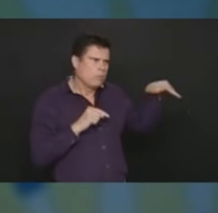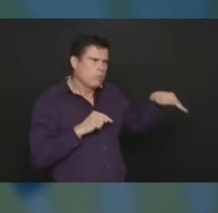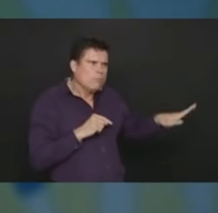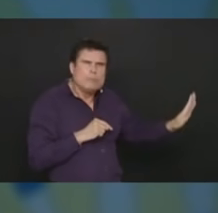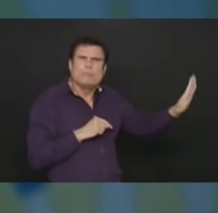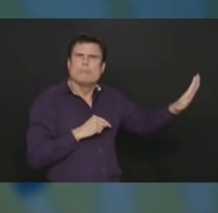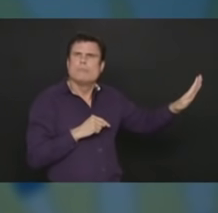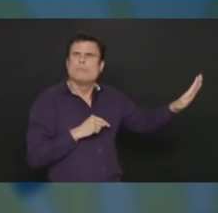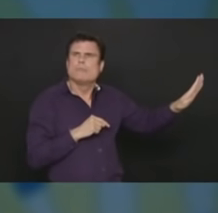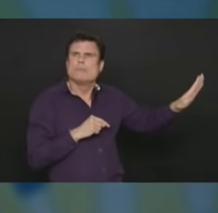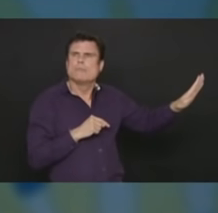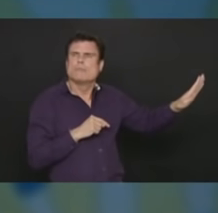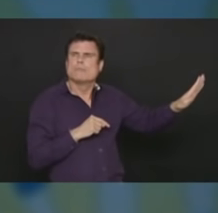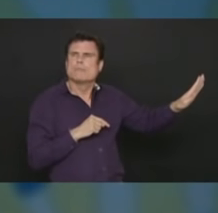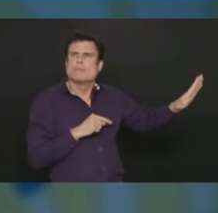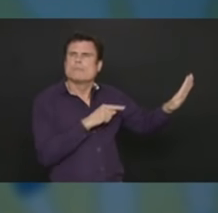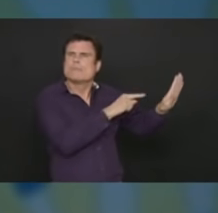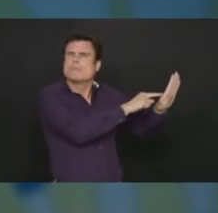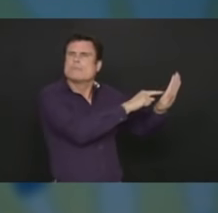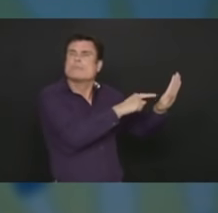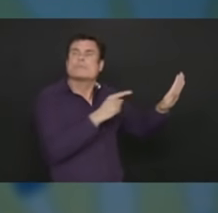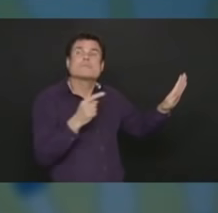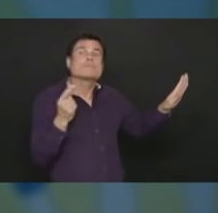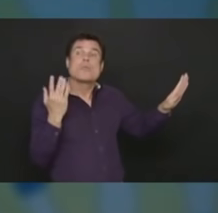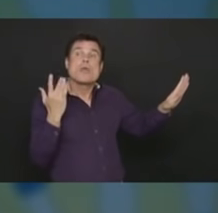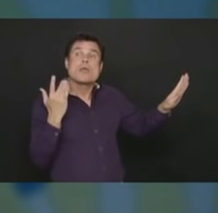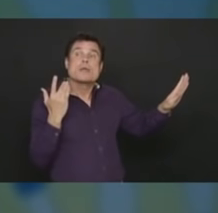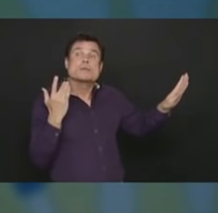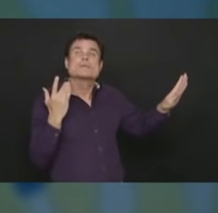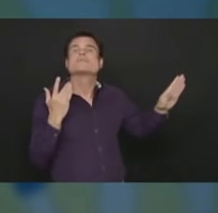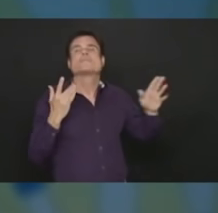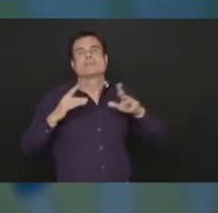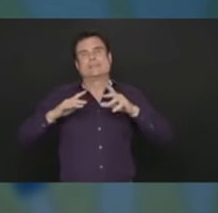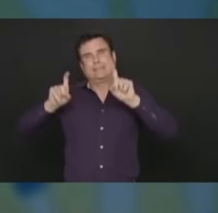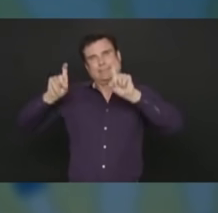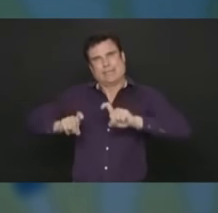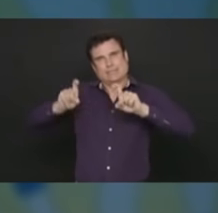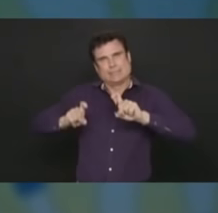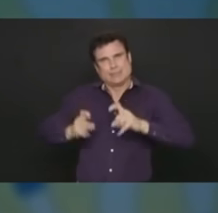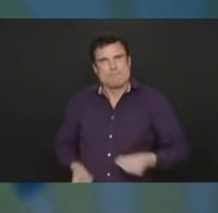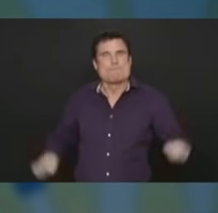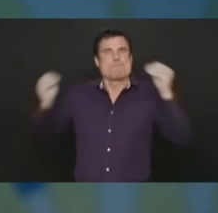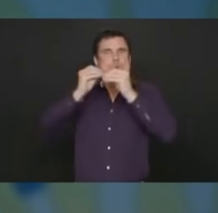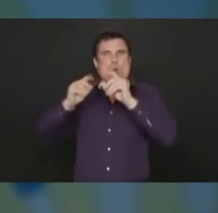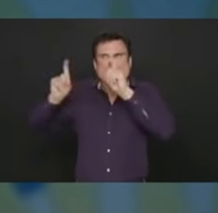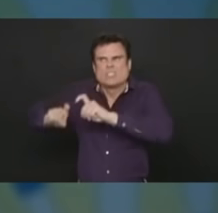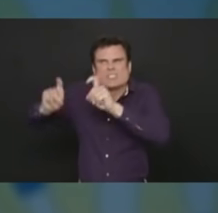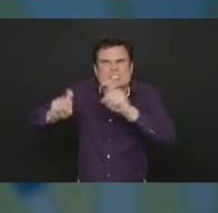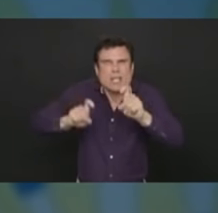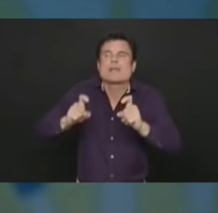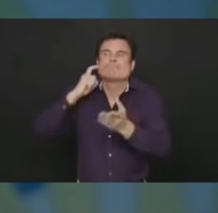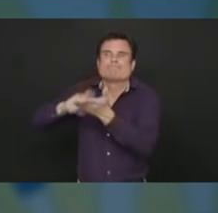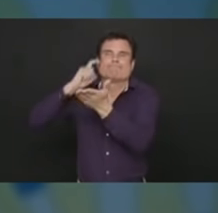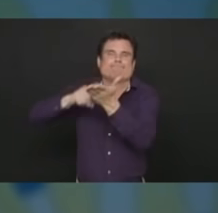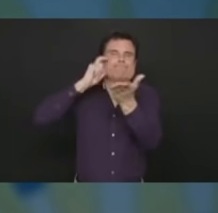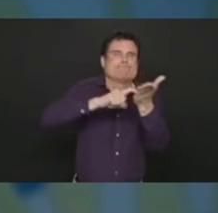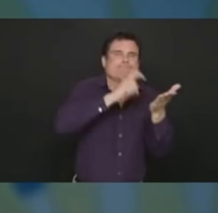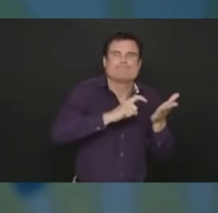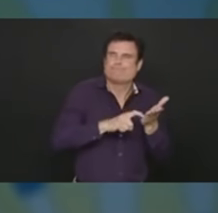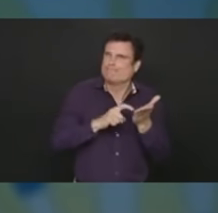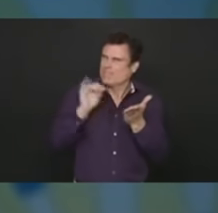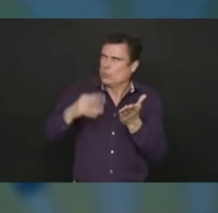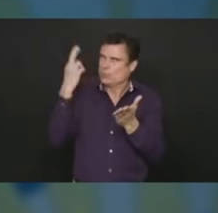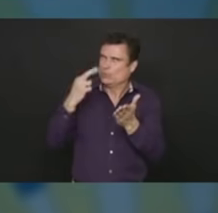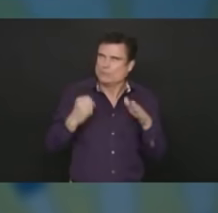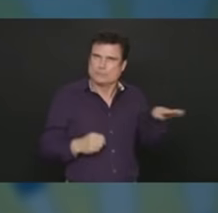people again, but also the outbreaks that we've had in our community that we've recognized. And it really is a cautious tale. When we looked